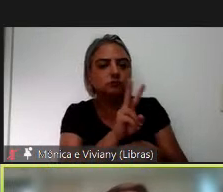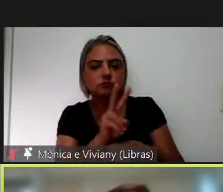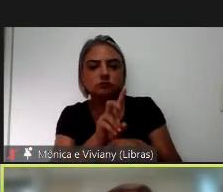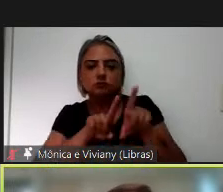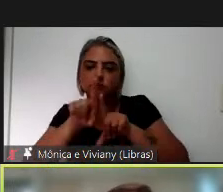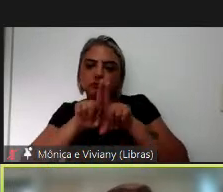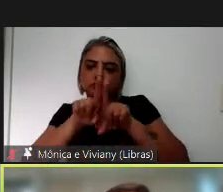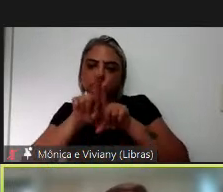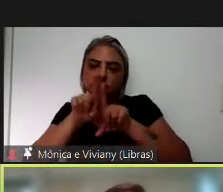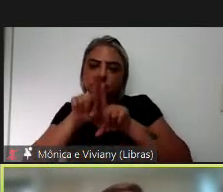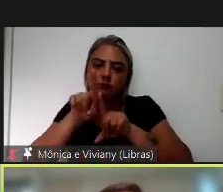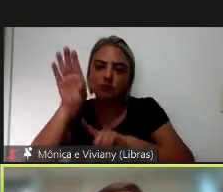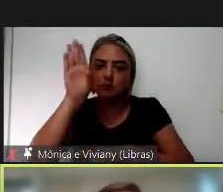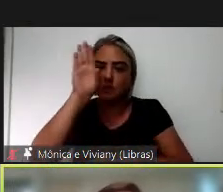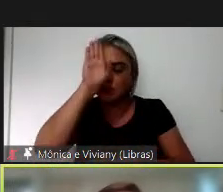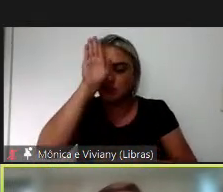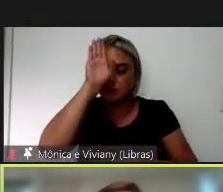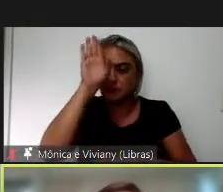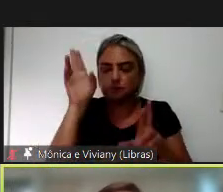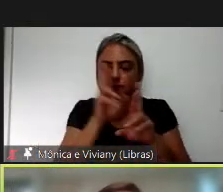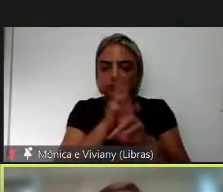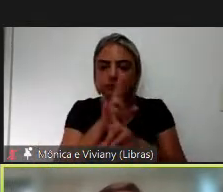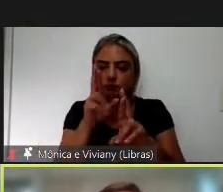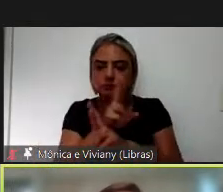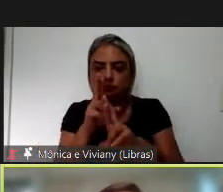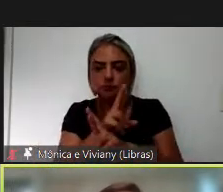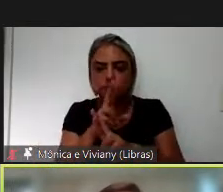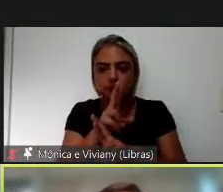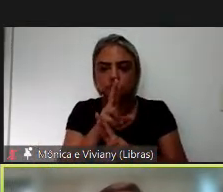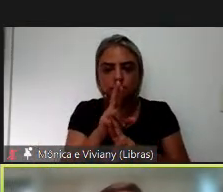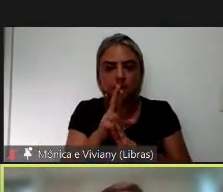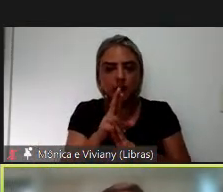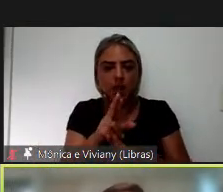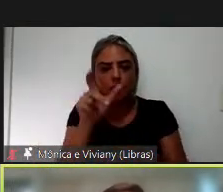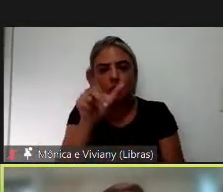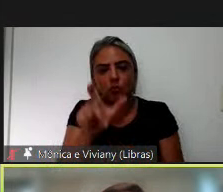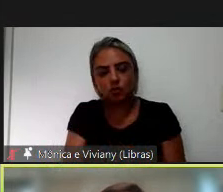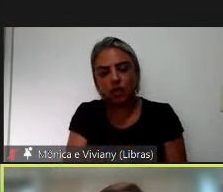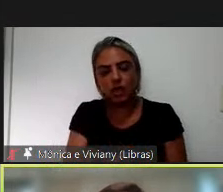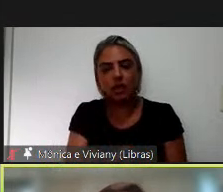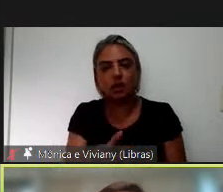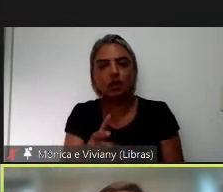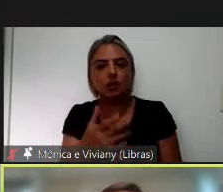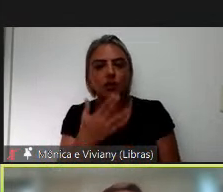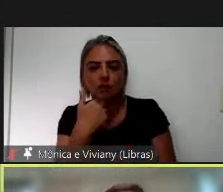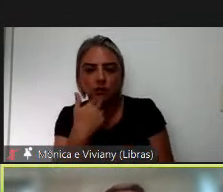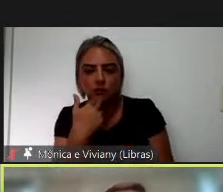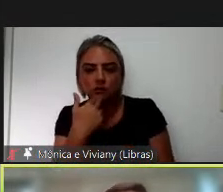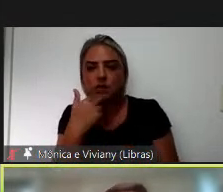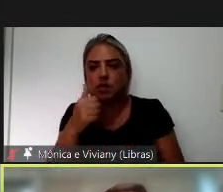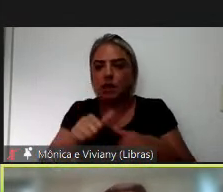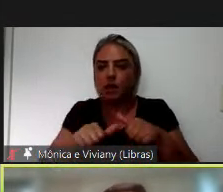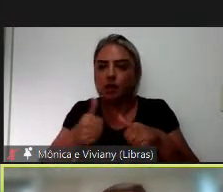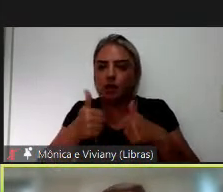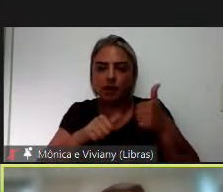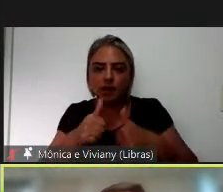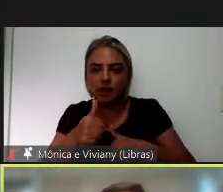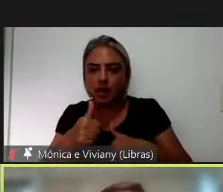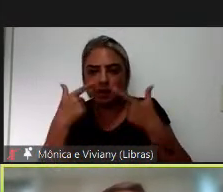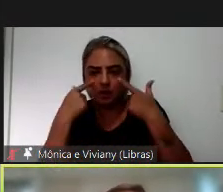we see the indicators mainly related to the nutrition